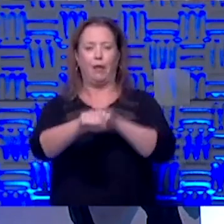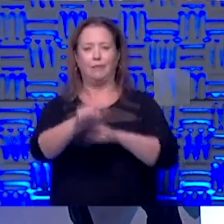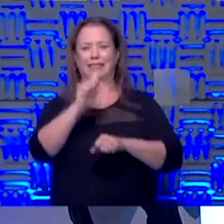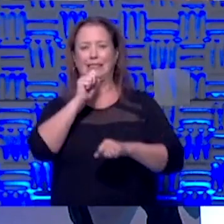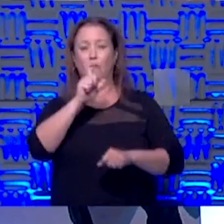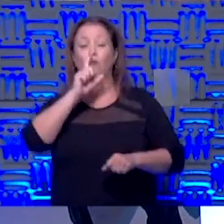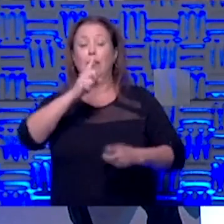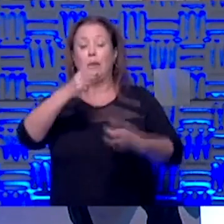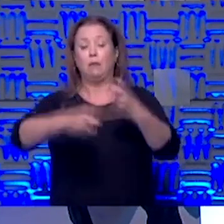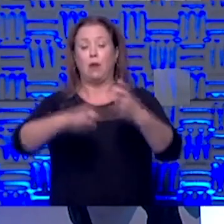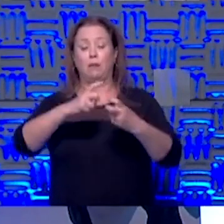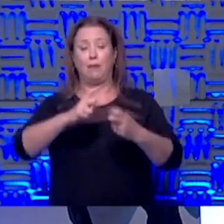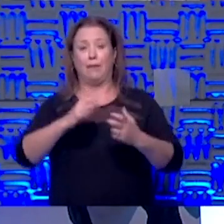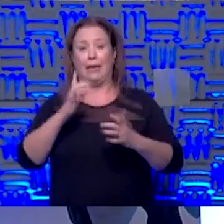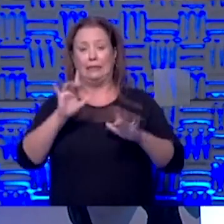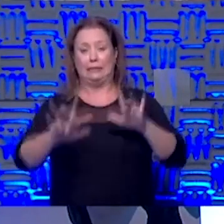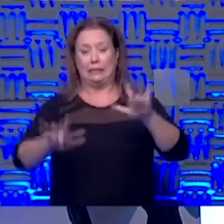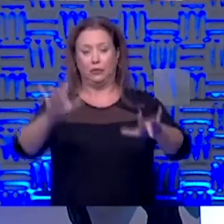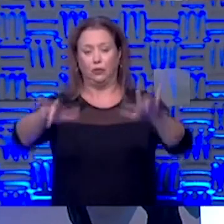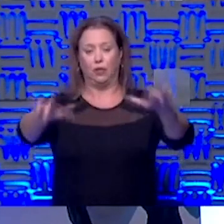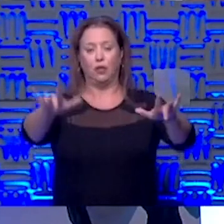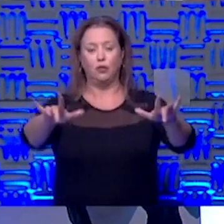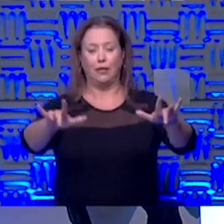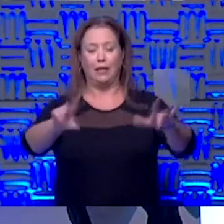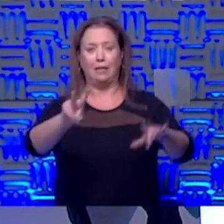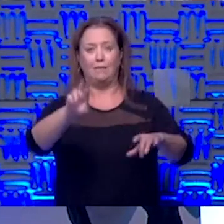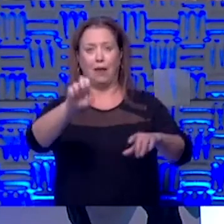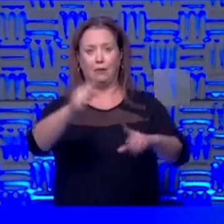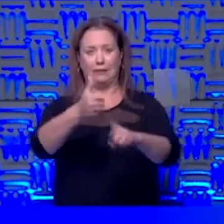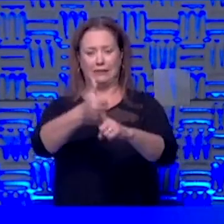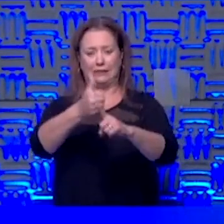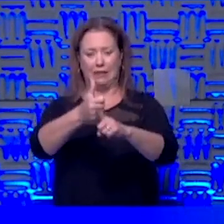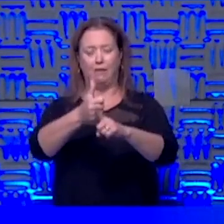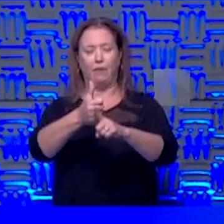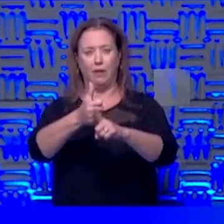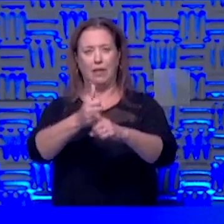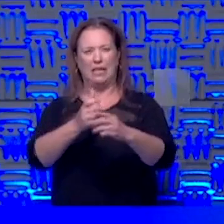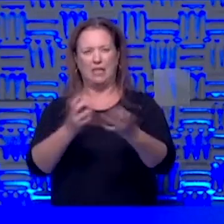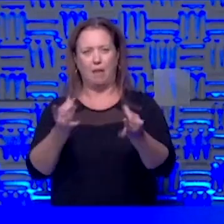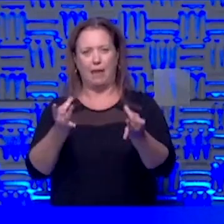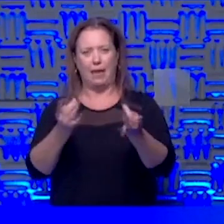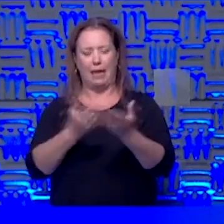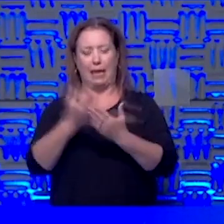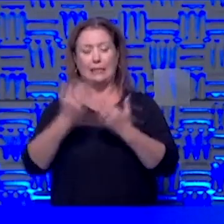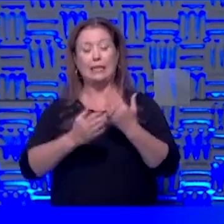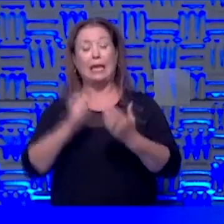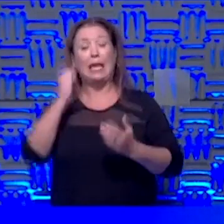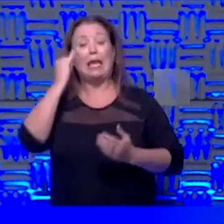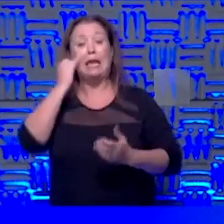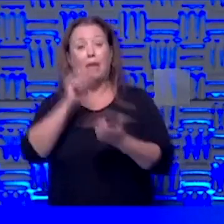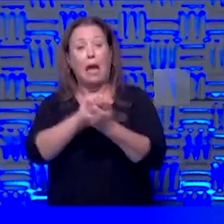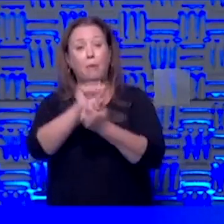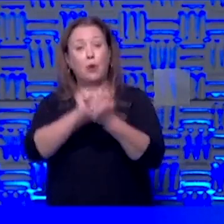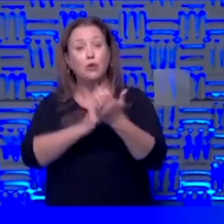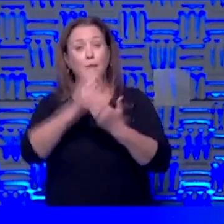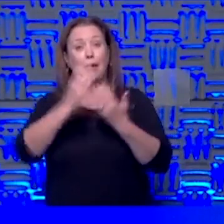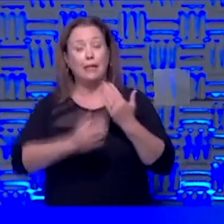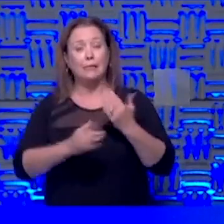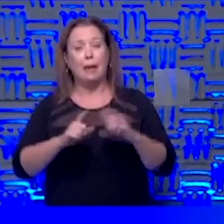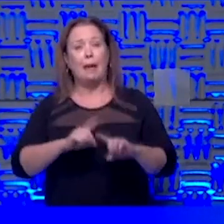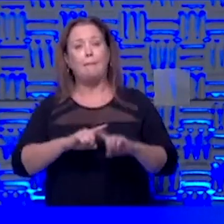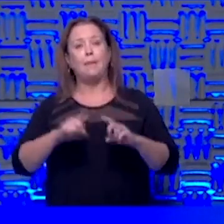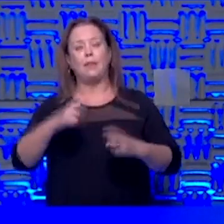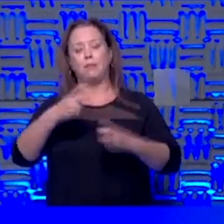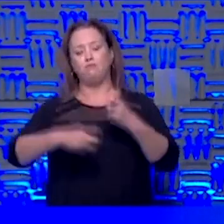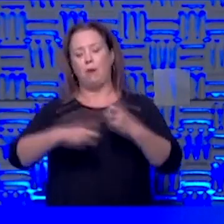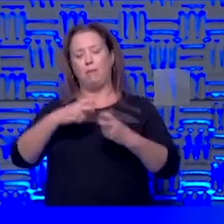really a problem if I am touching surfaces and the virus is on my hands, if I'm doing adequate hand hygiene. But the problem is a lot of people aren't doing